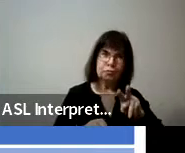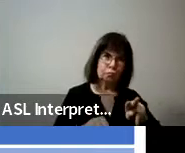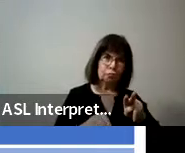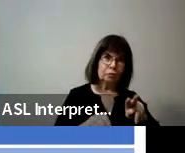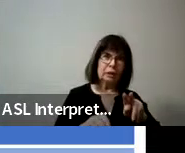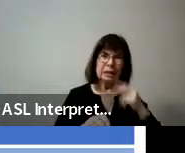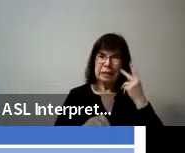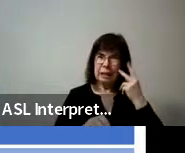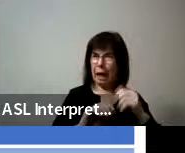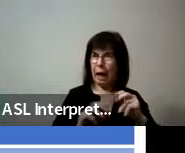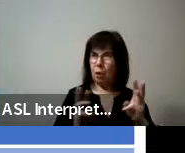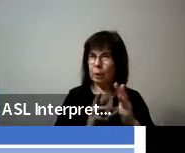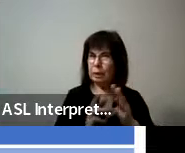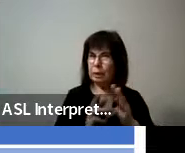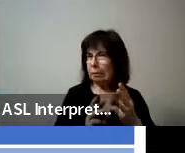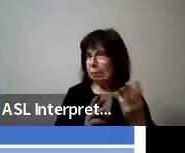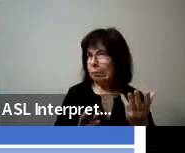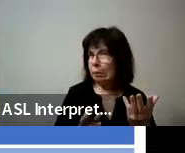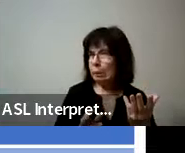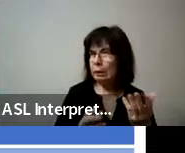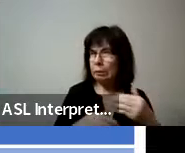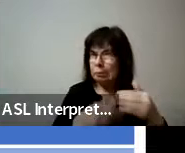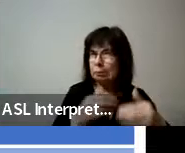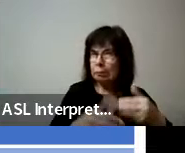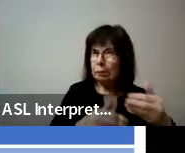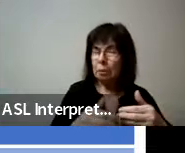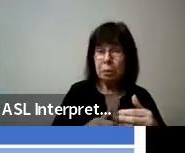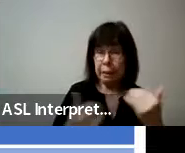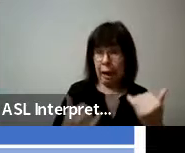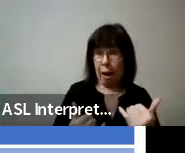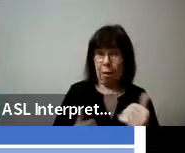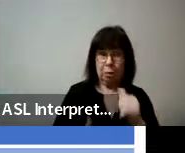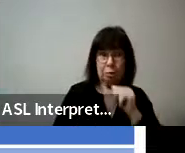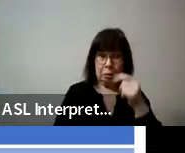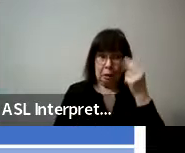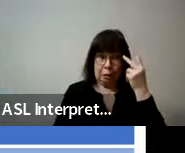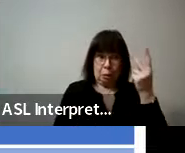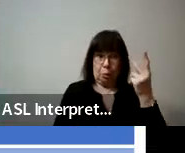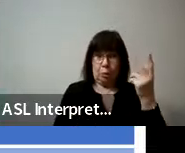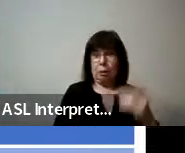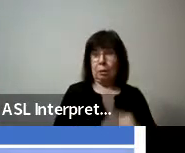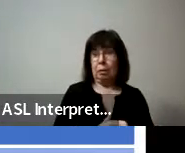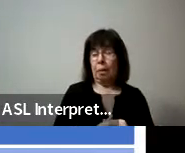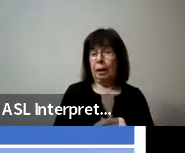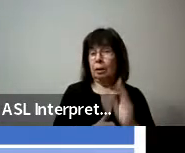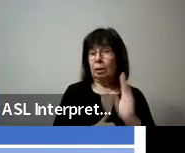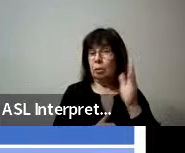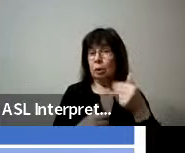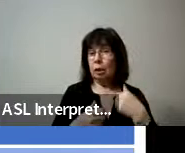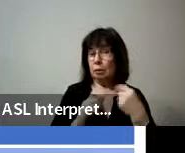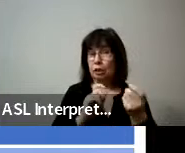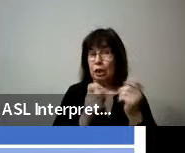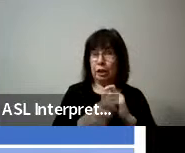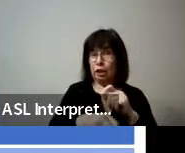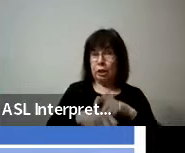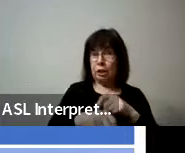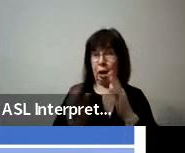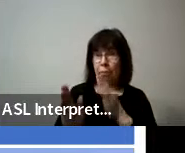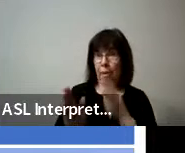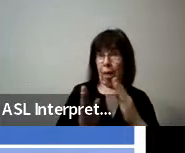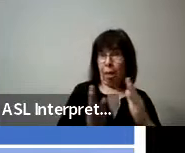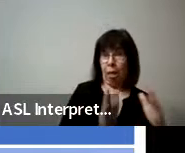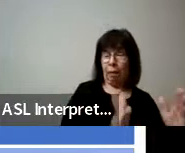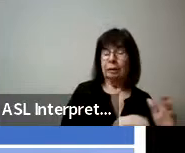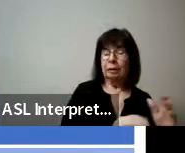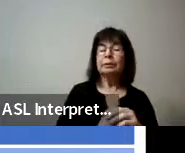right now, I don't see that we're going to change that timeline, but again, we